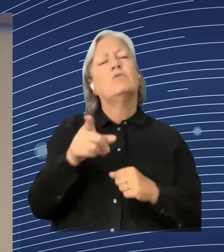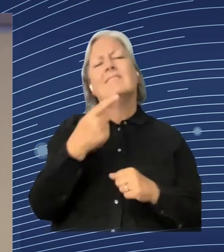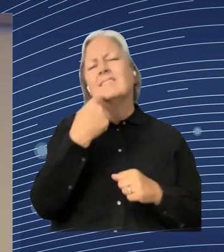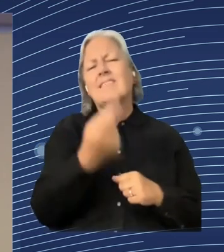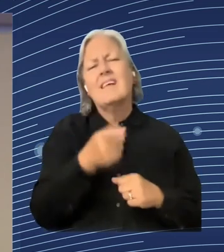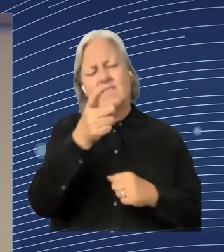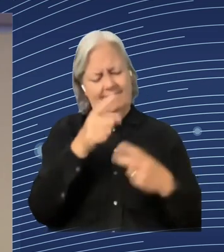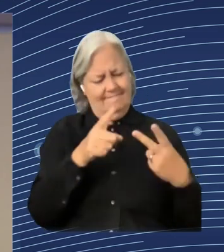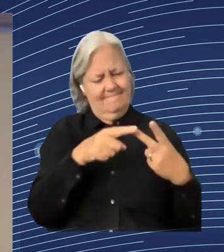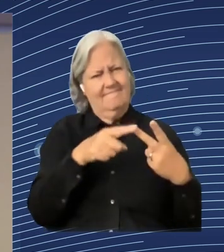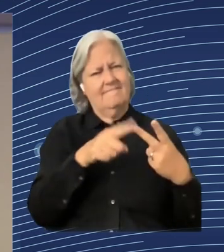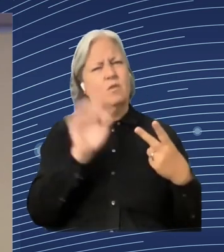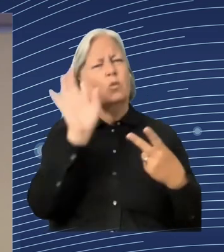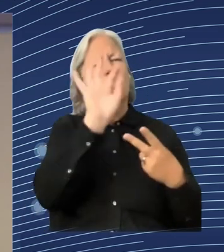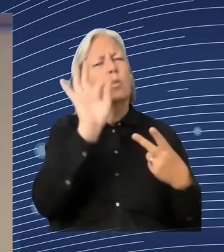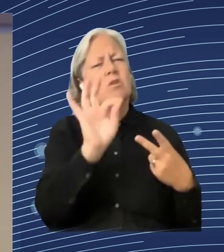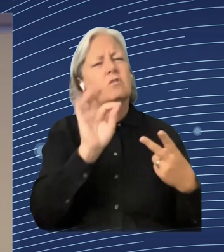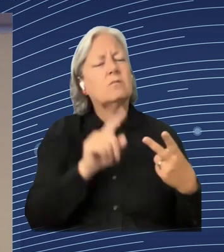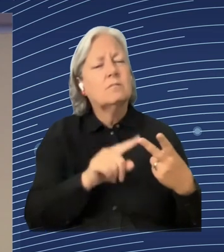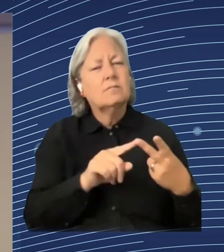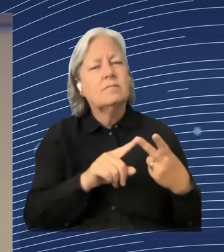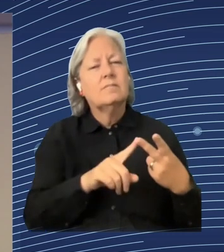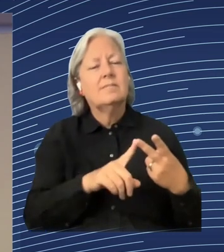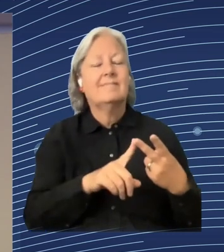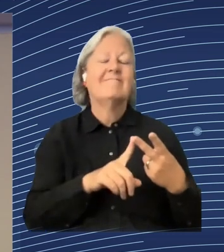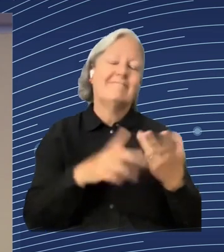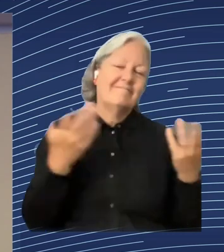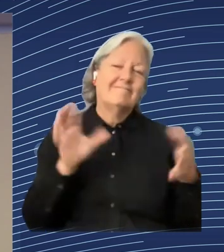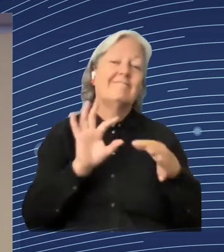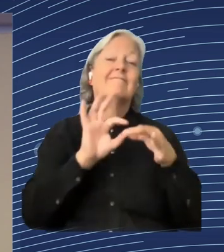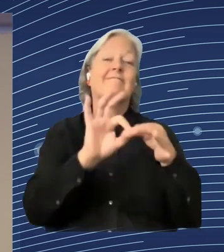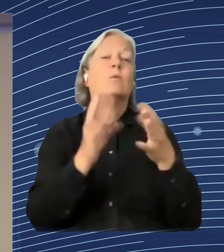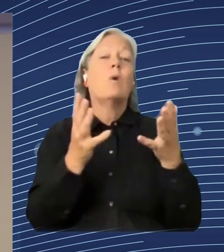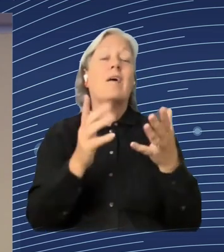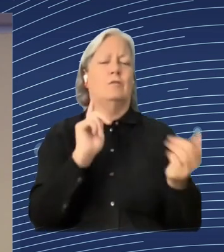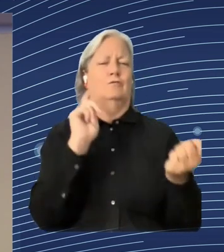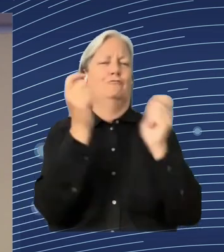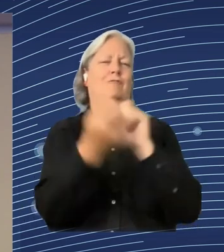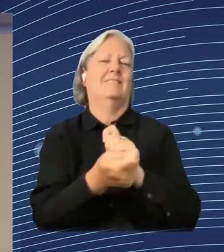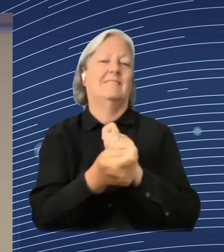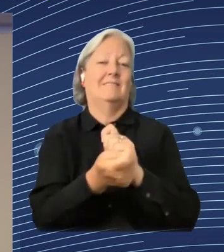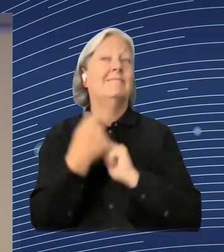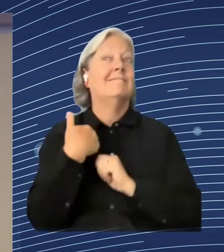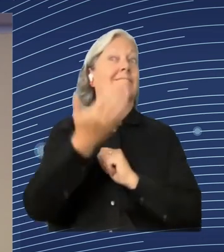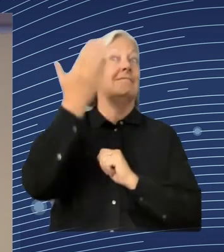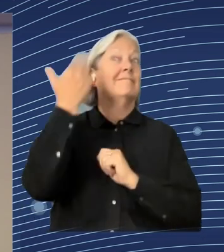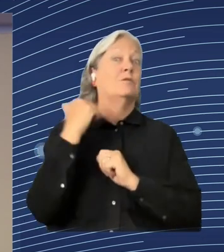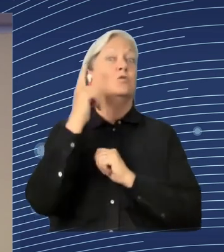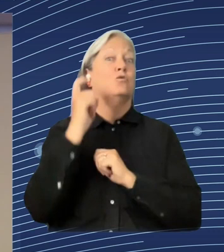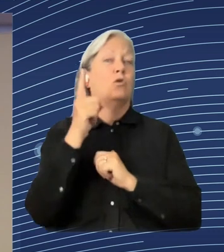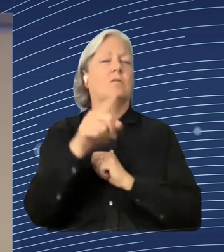in your question then? Of course, it's all related to change. We started in 2014 and we had those